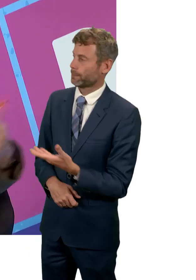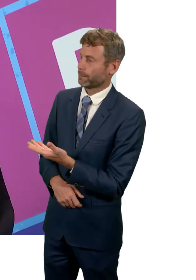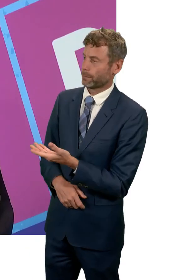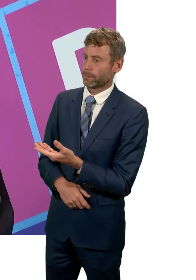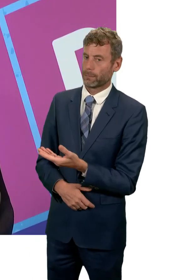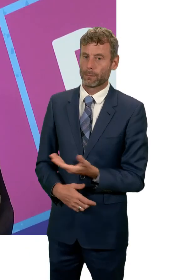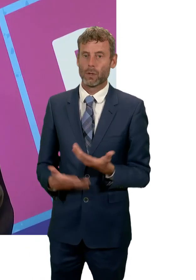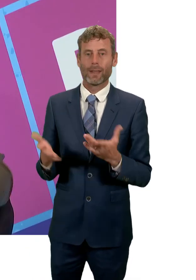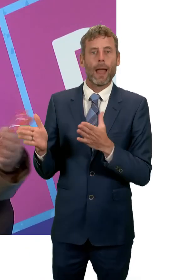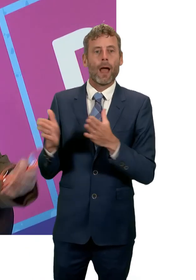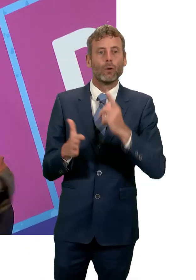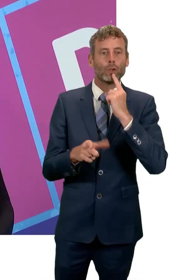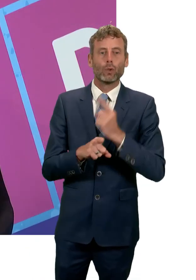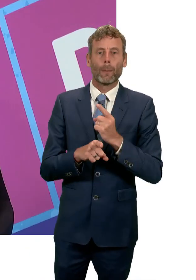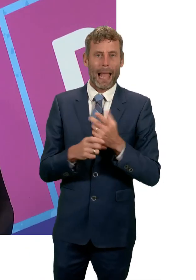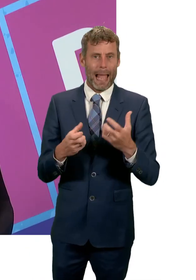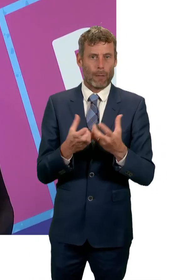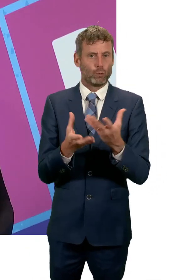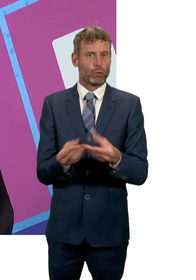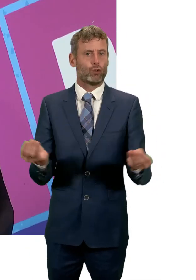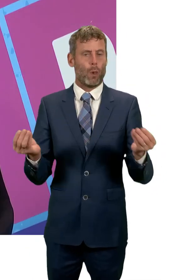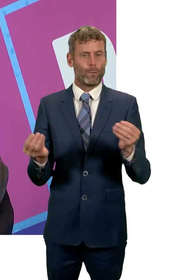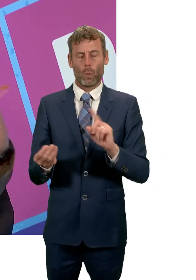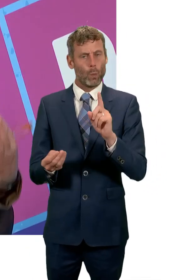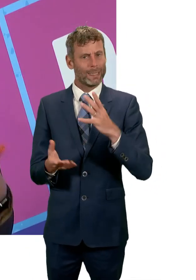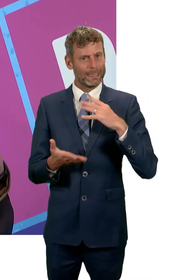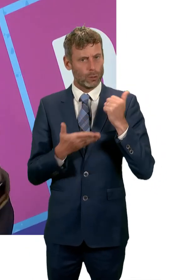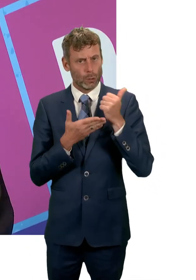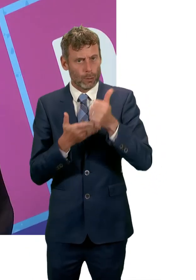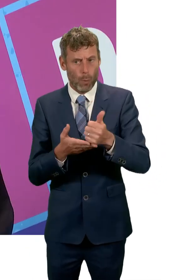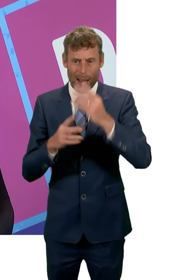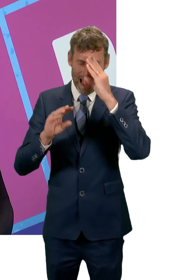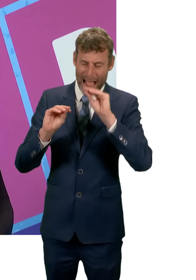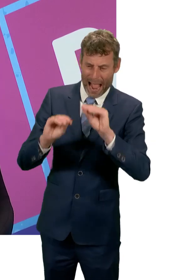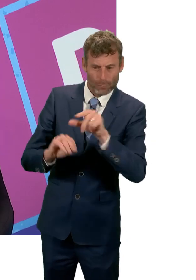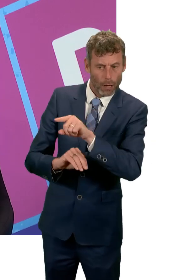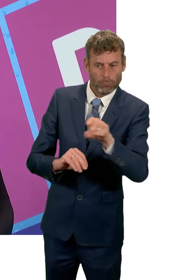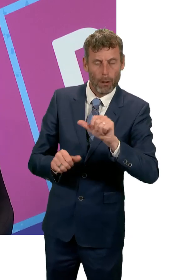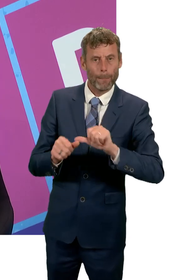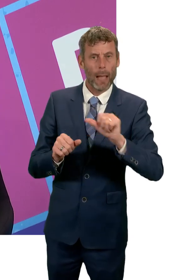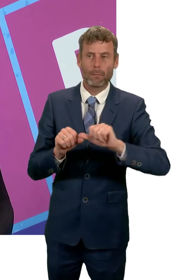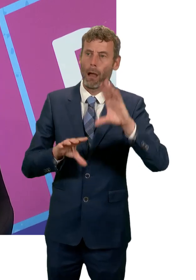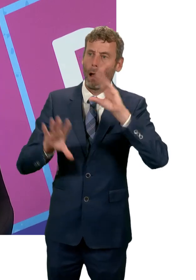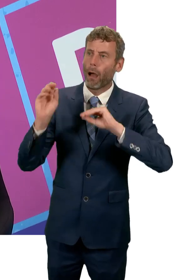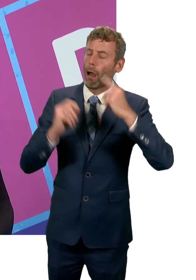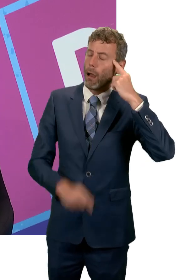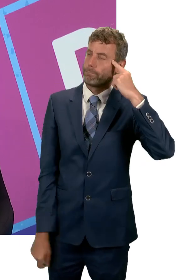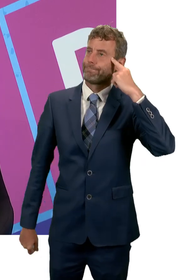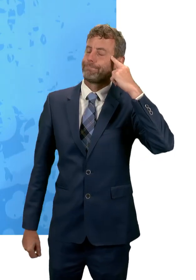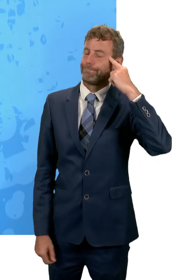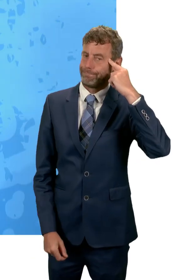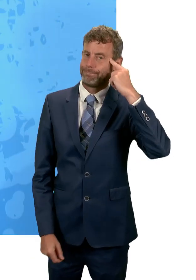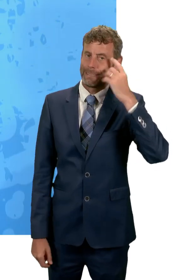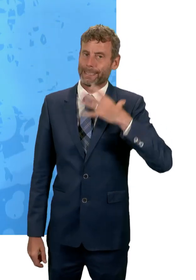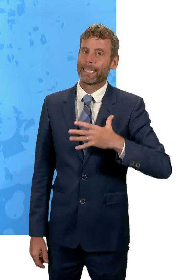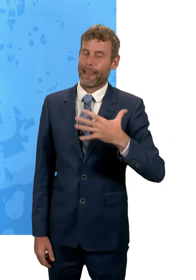Yeah. What do we need to do to help support education in relationship with healthy food? I spend